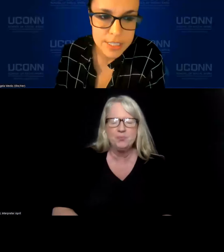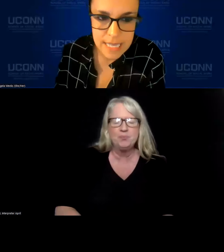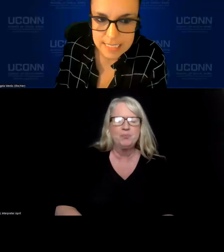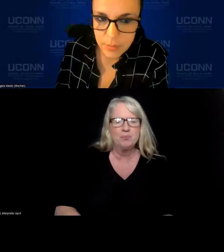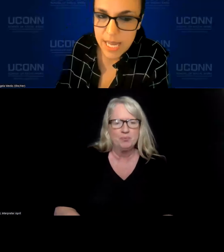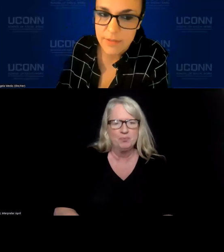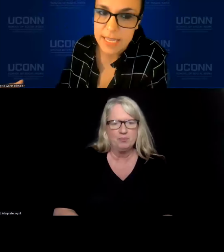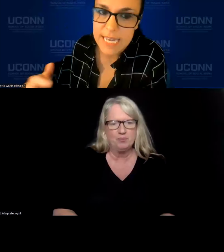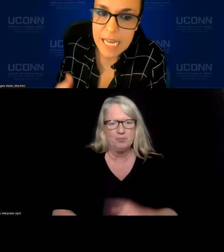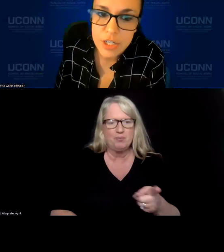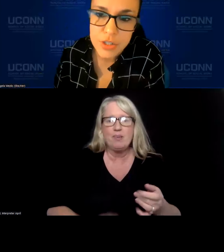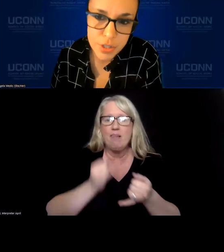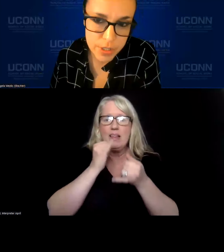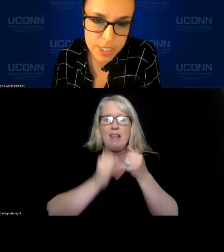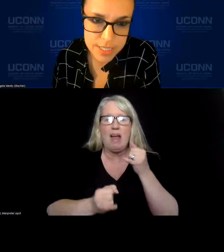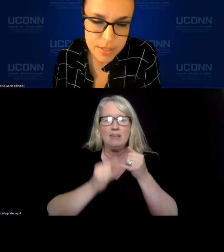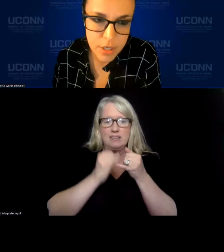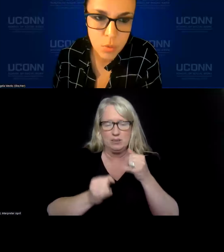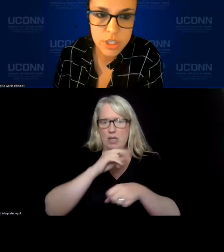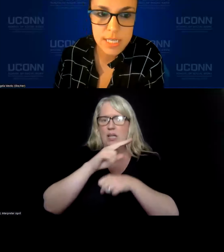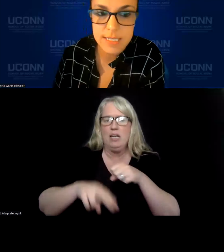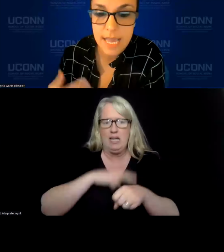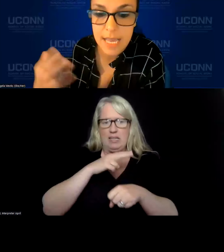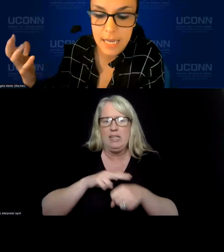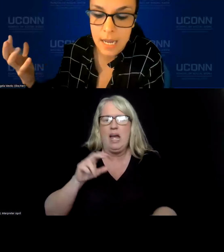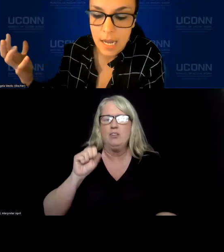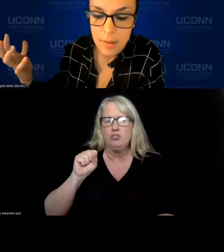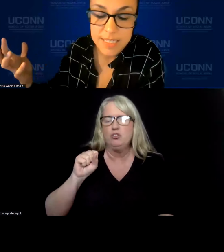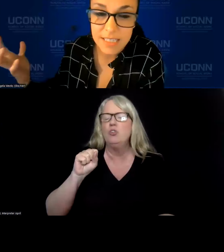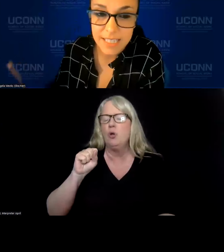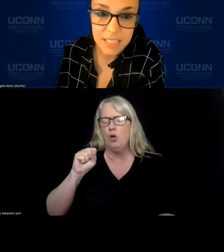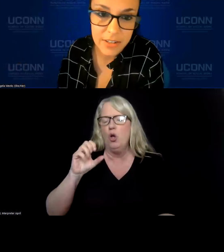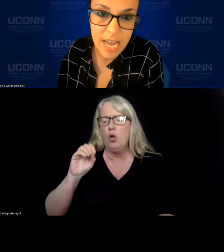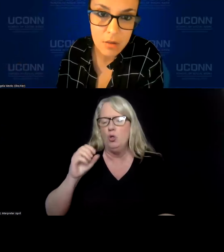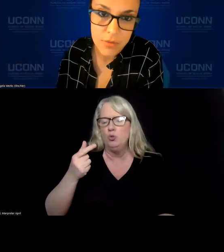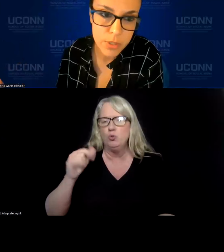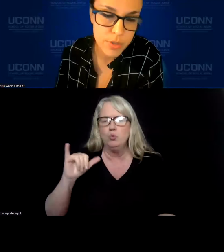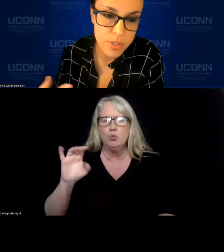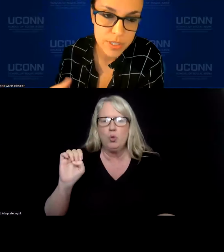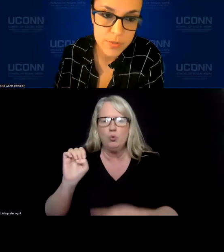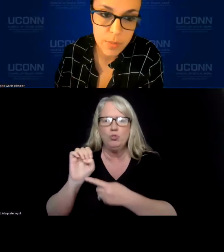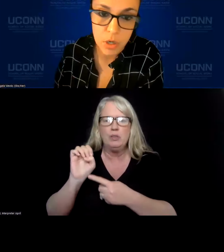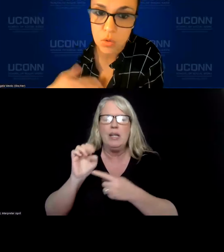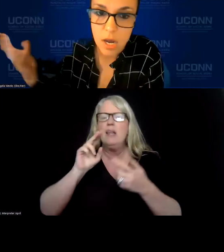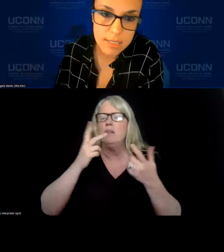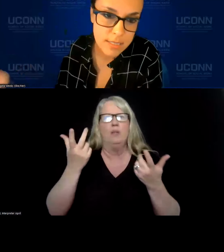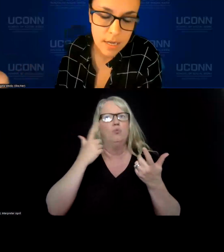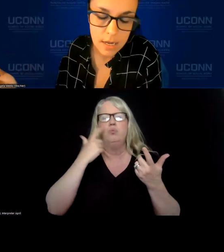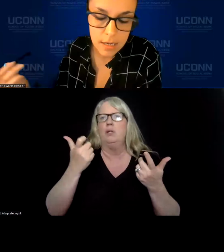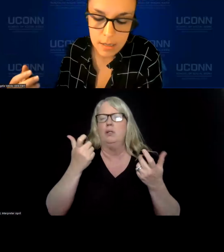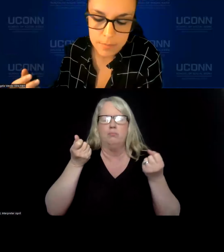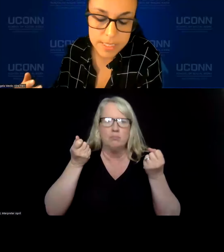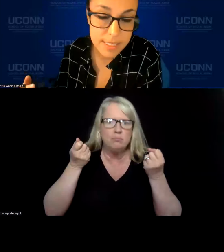And then just lastly, we have a national SOGI center, which is basically a clearinghouse of resources from